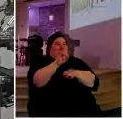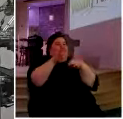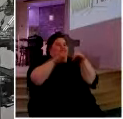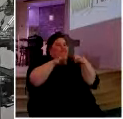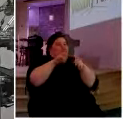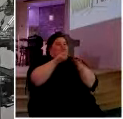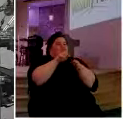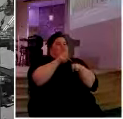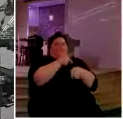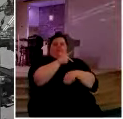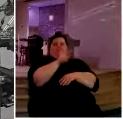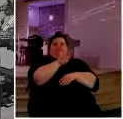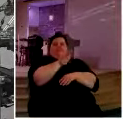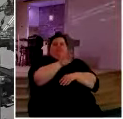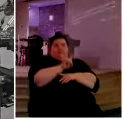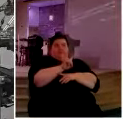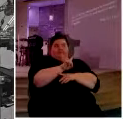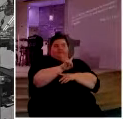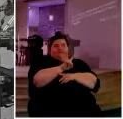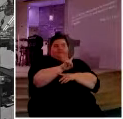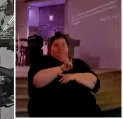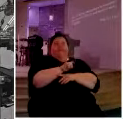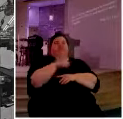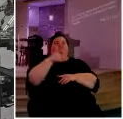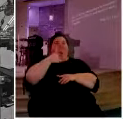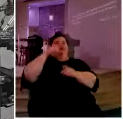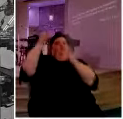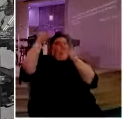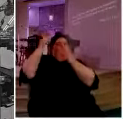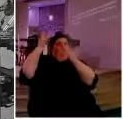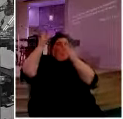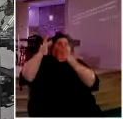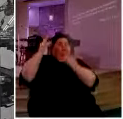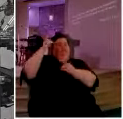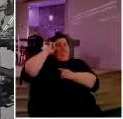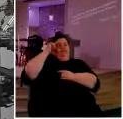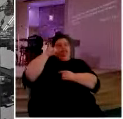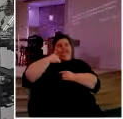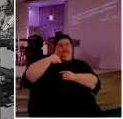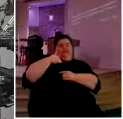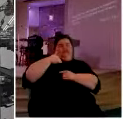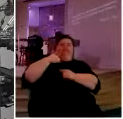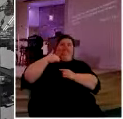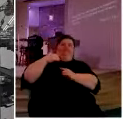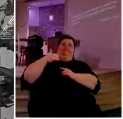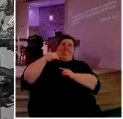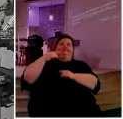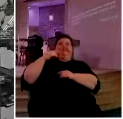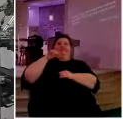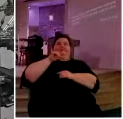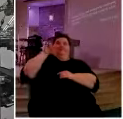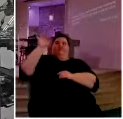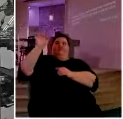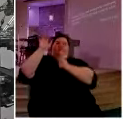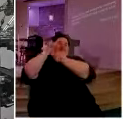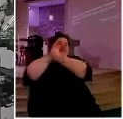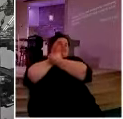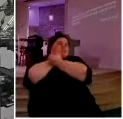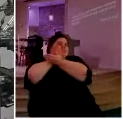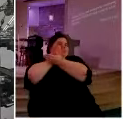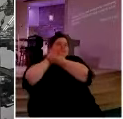verse 1, he said, have mercy upon me, O God, according to thy loving kindness, according unto the multitude of